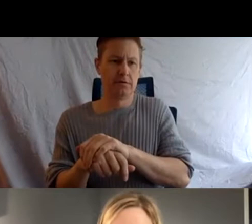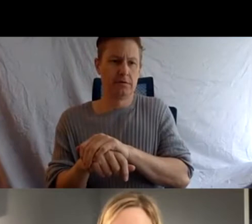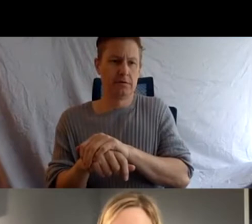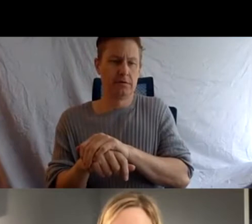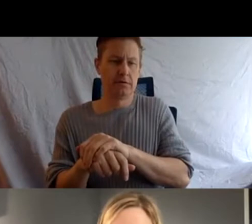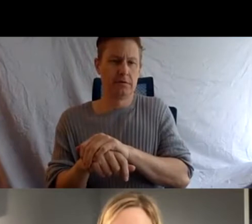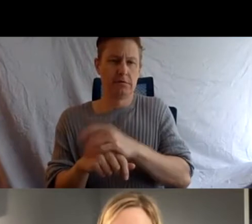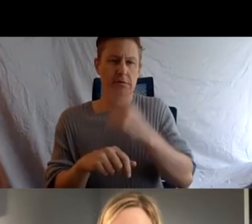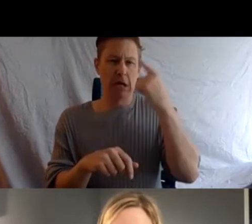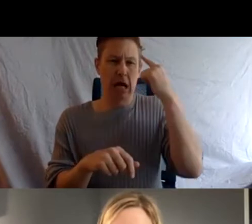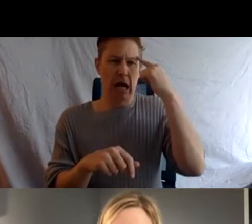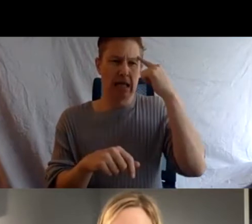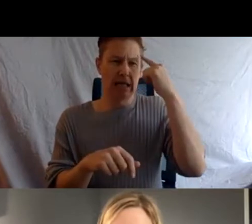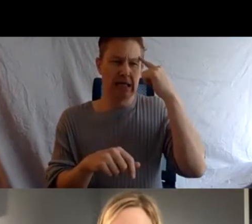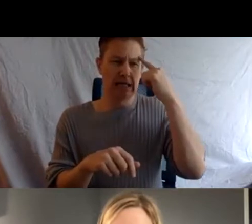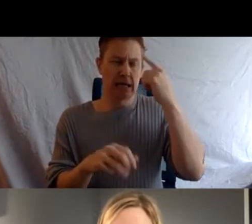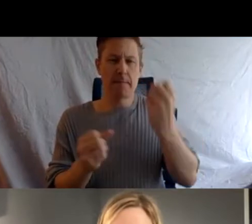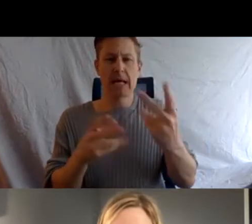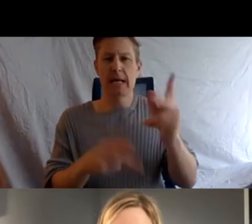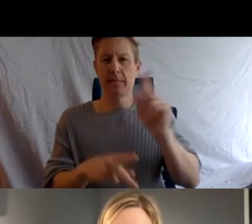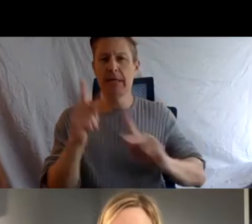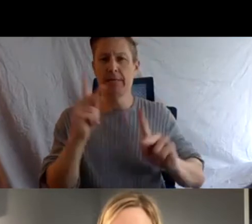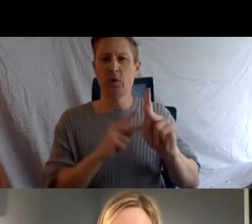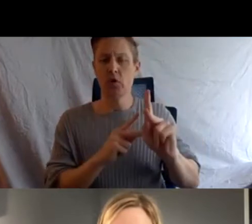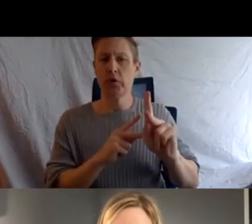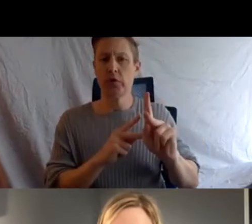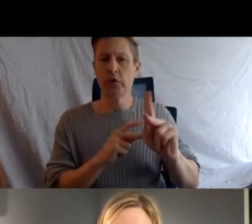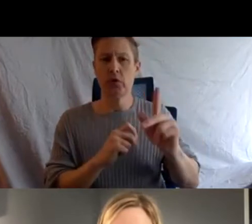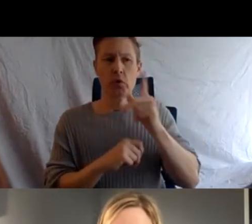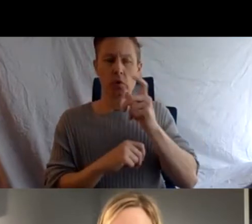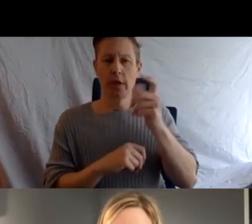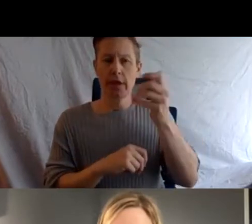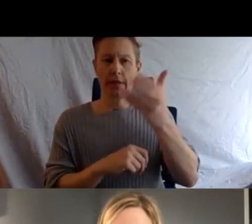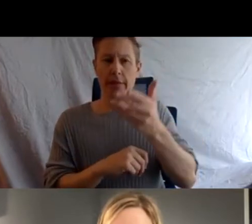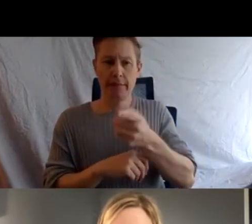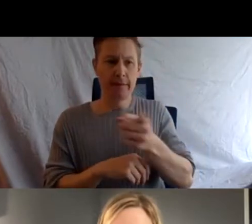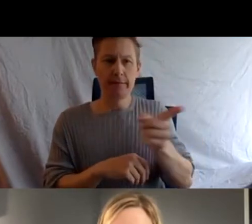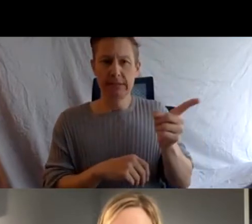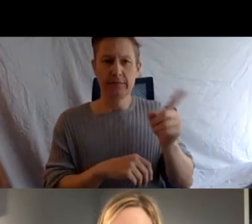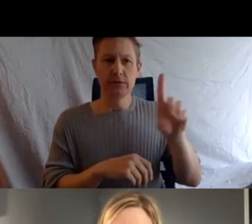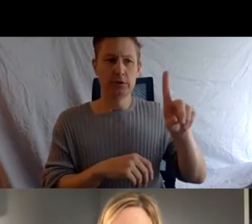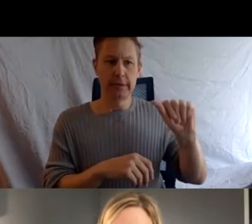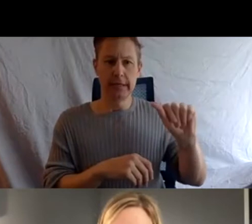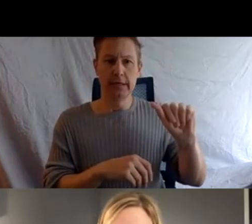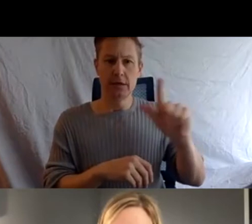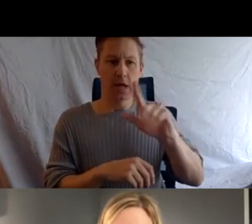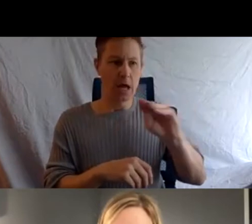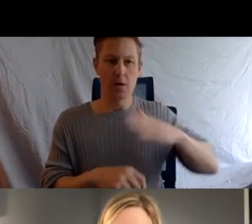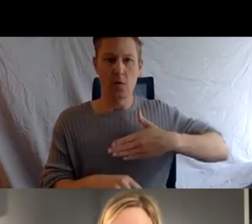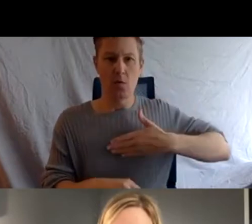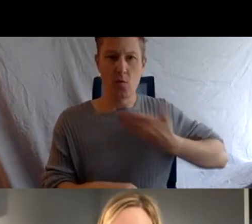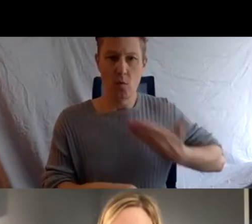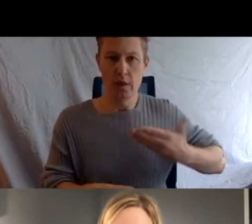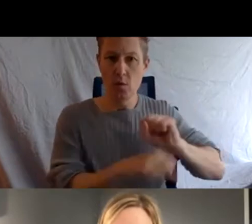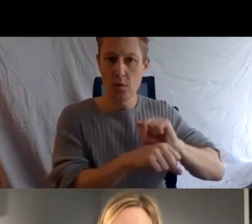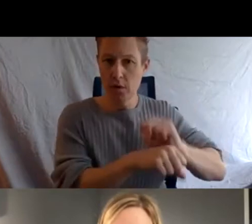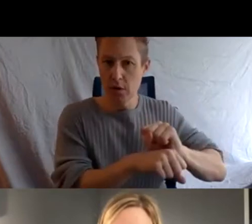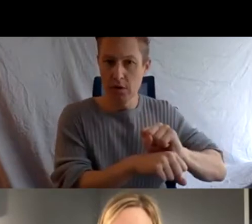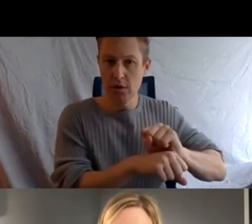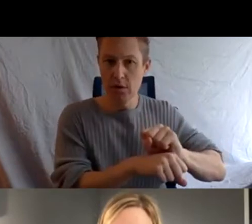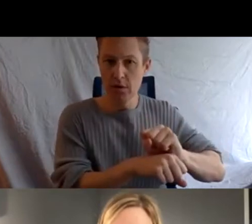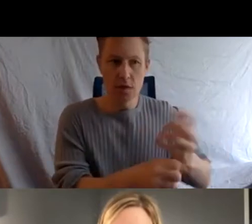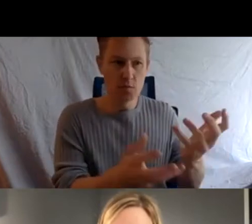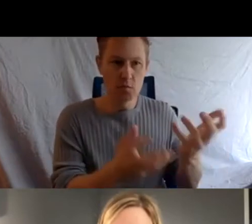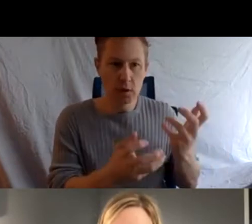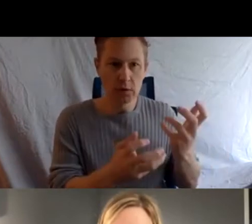I think there's lots of people out there who are disabled and who are willing to work. So I think if